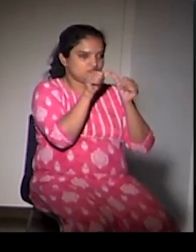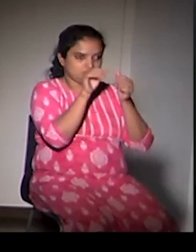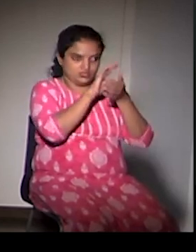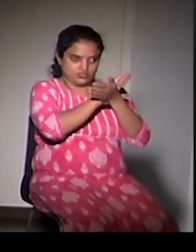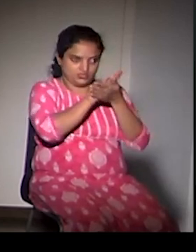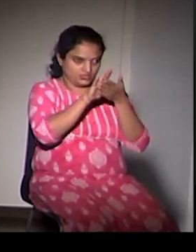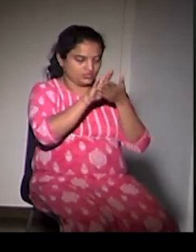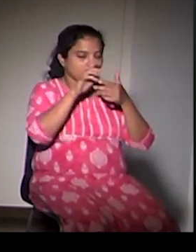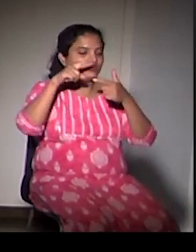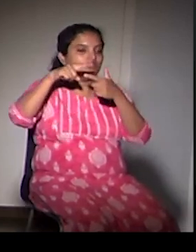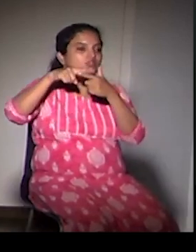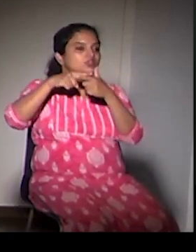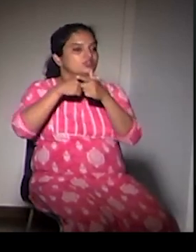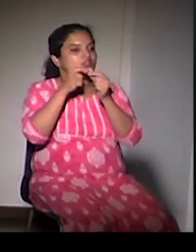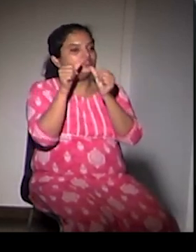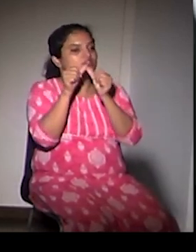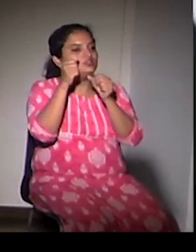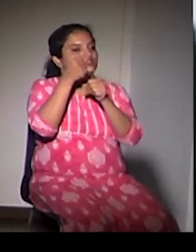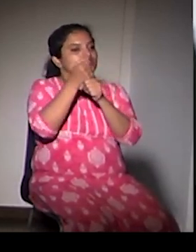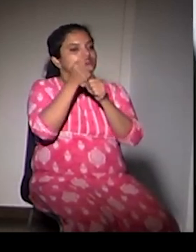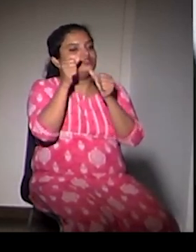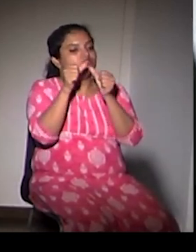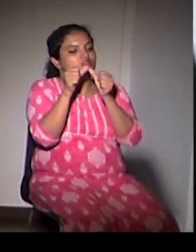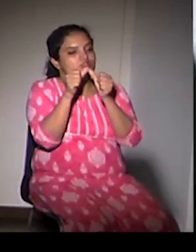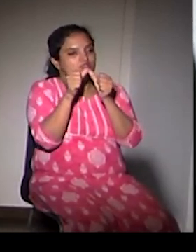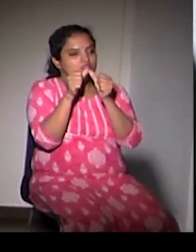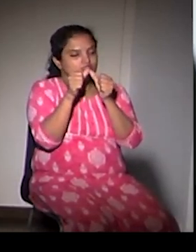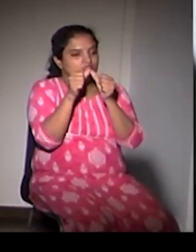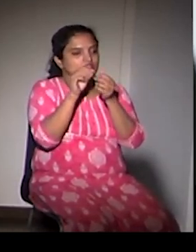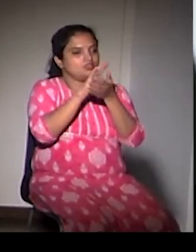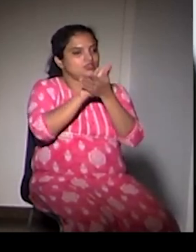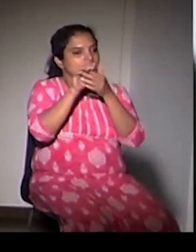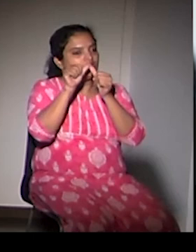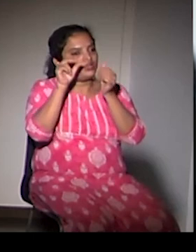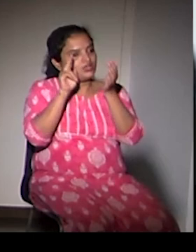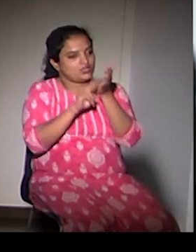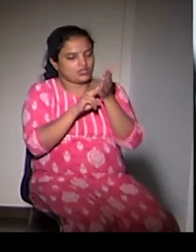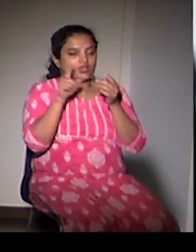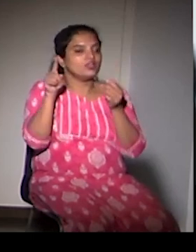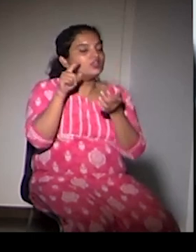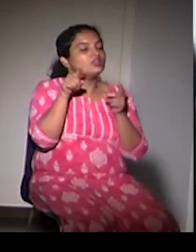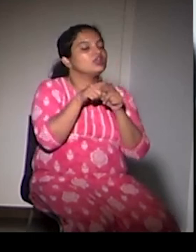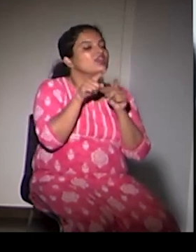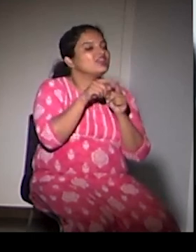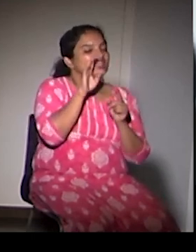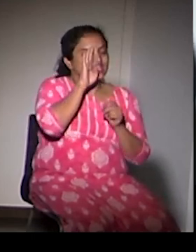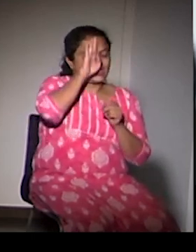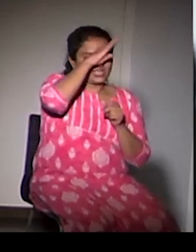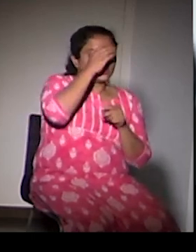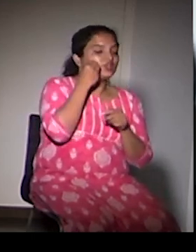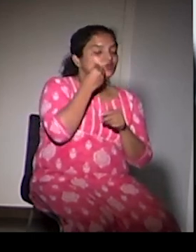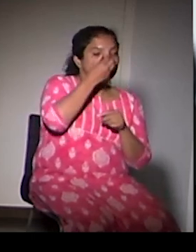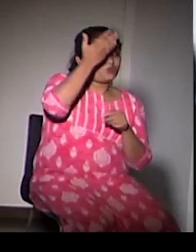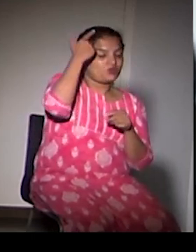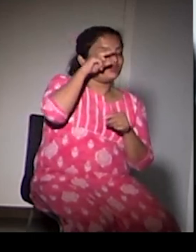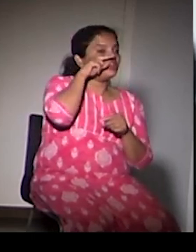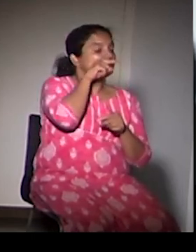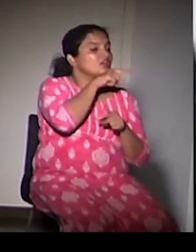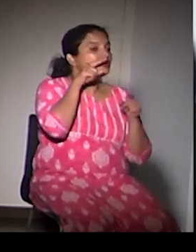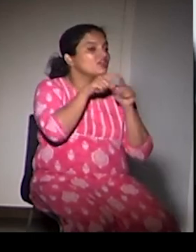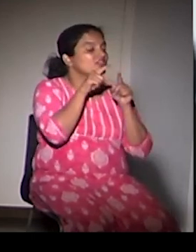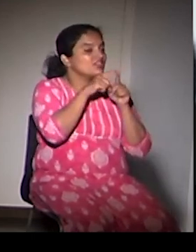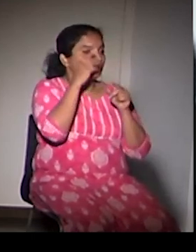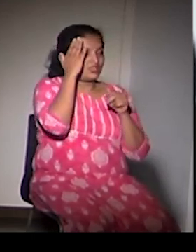1641. And you can see here, again, the sort of glorious colours and designs,